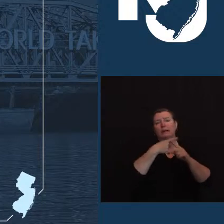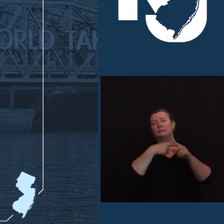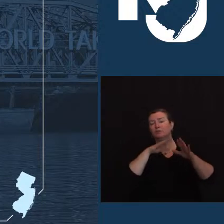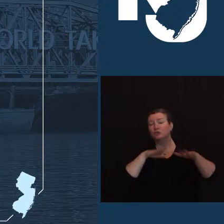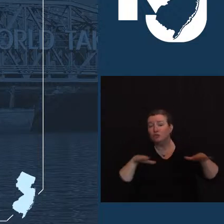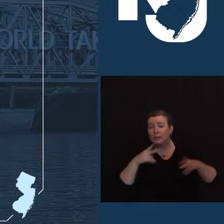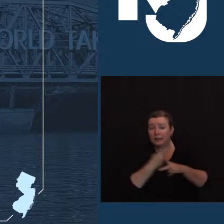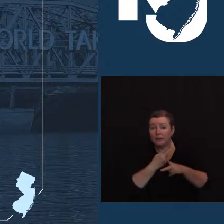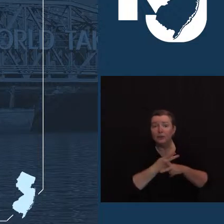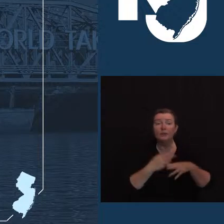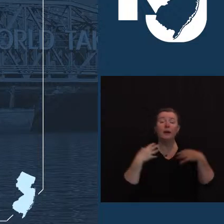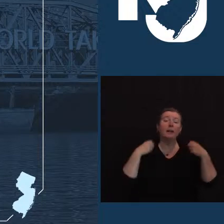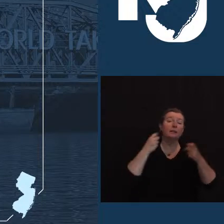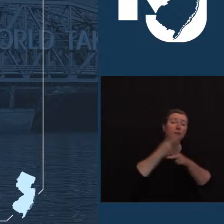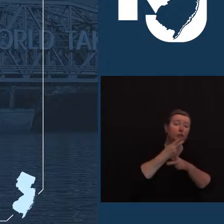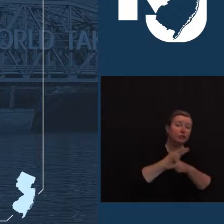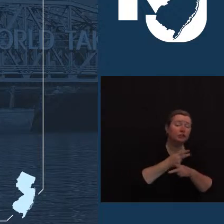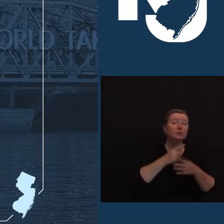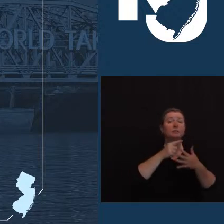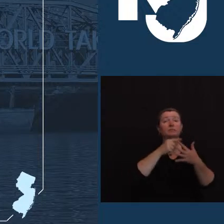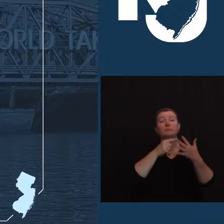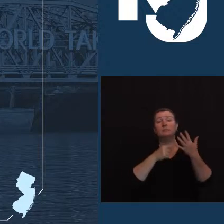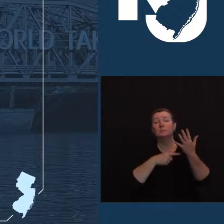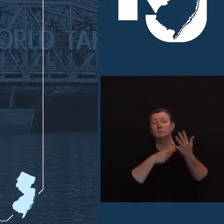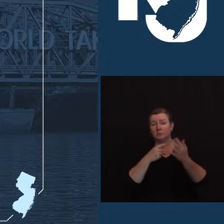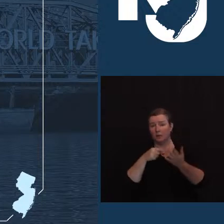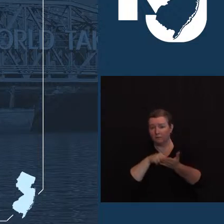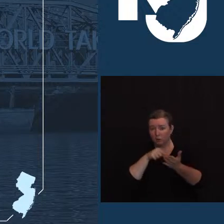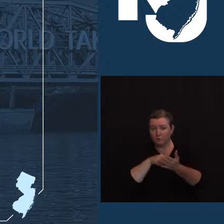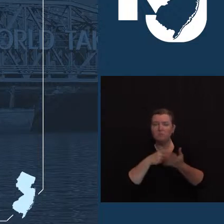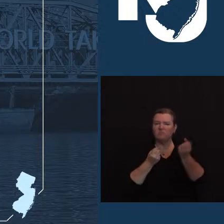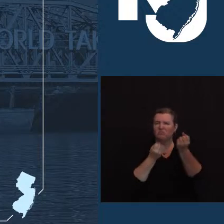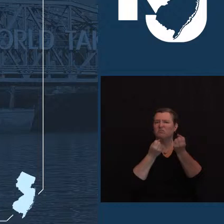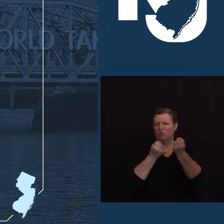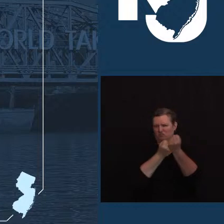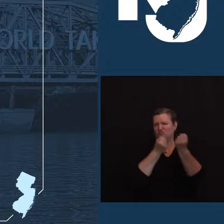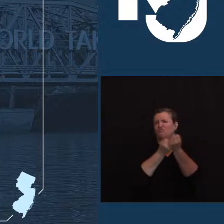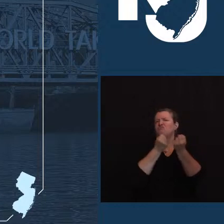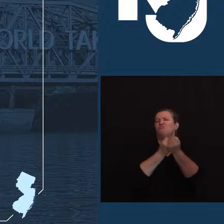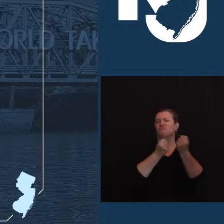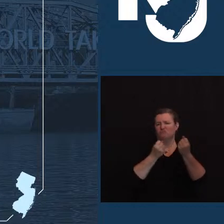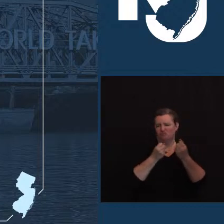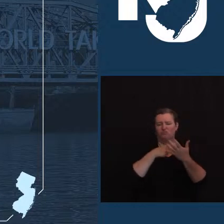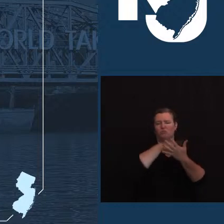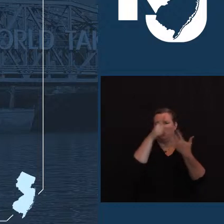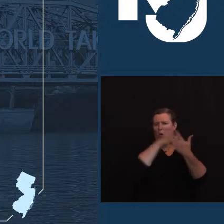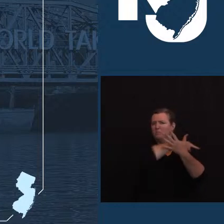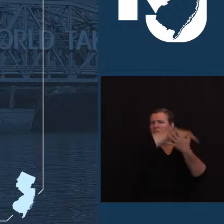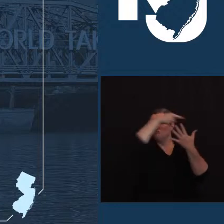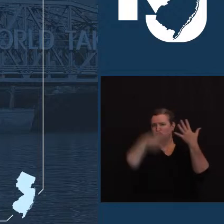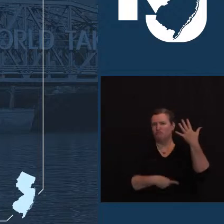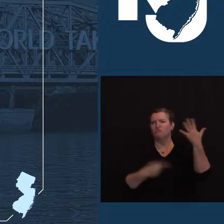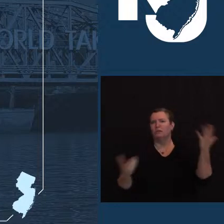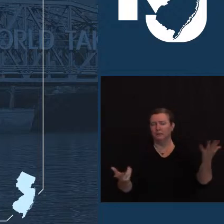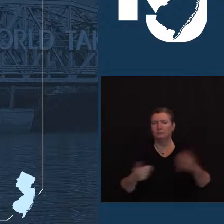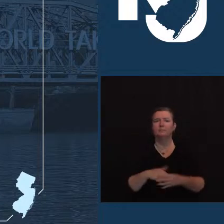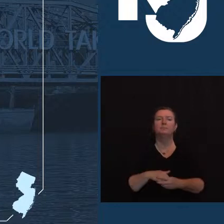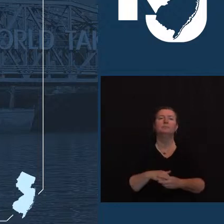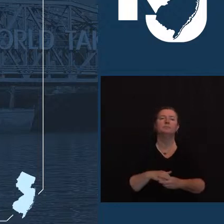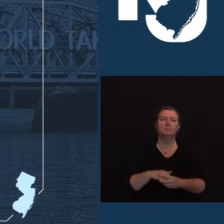care affordability assistance, and other support programs. We have set up